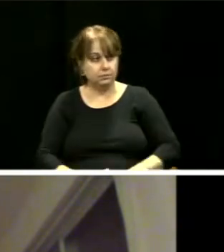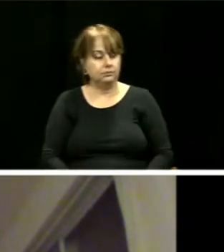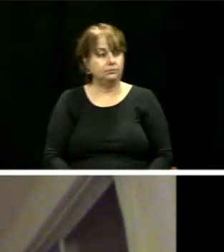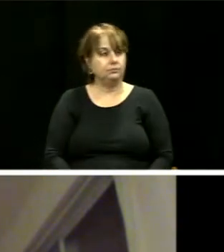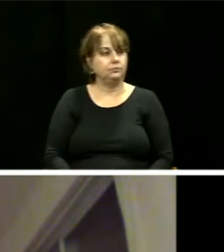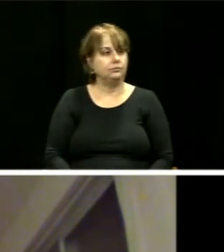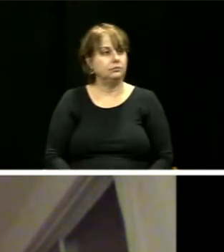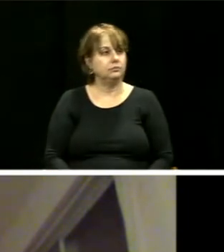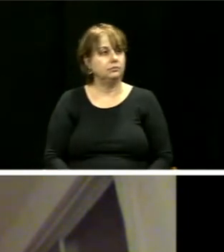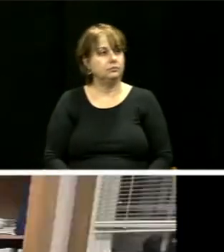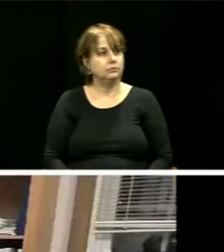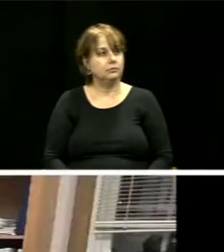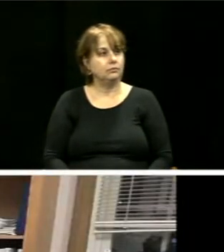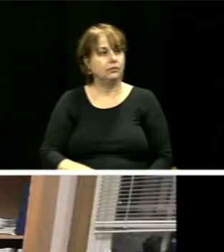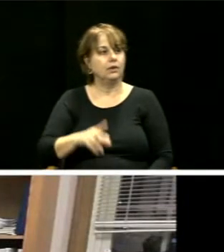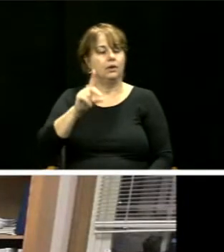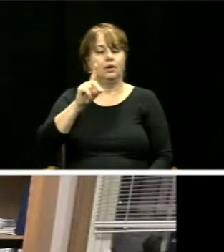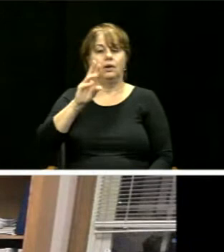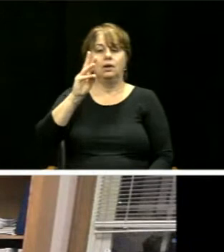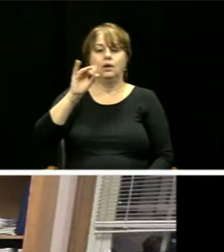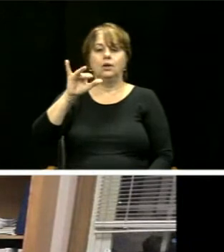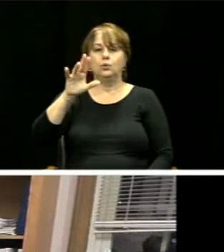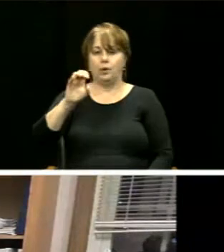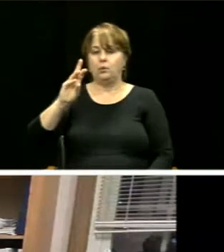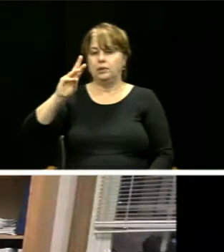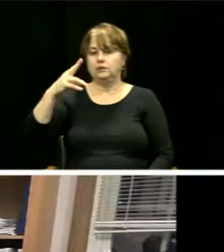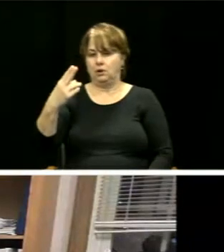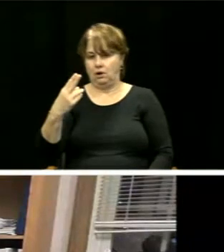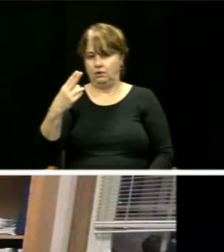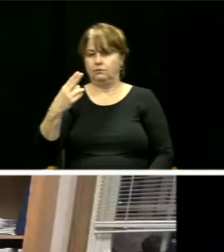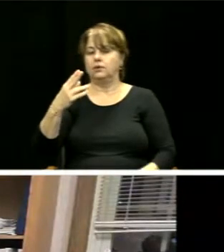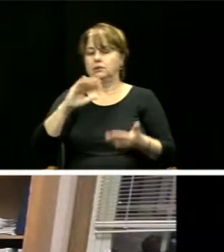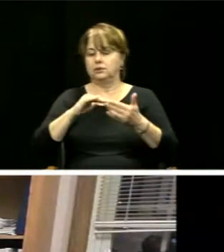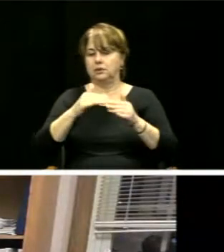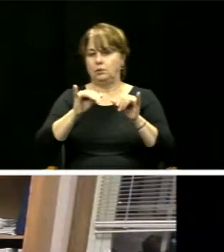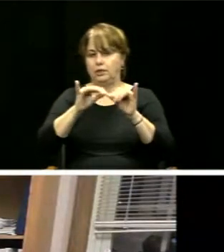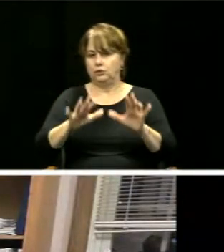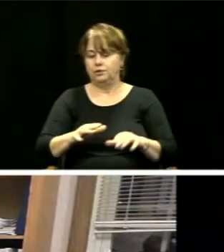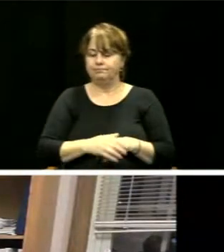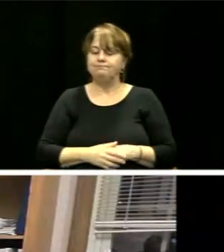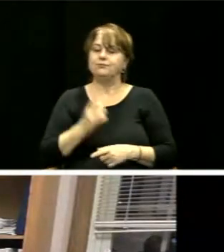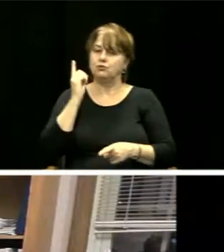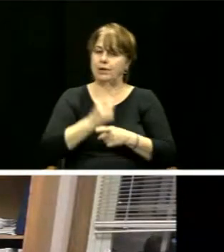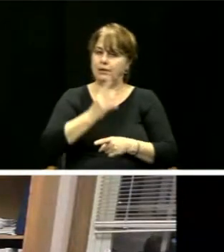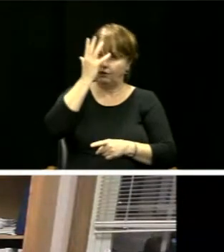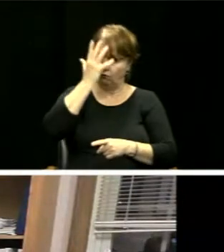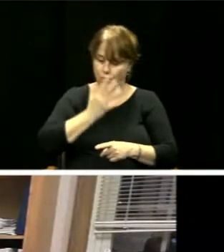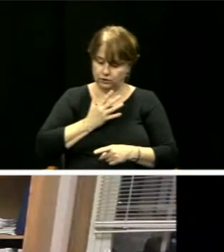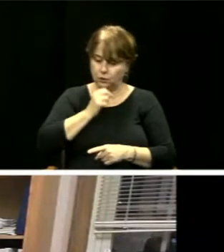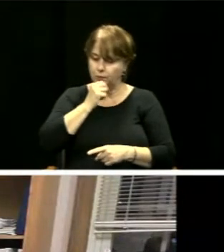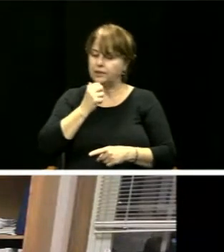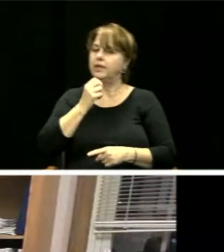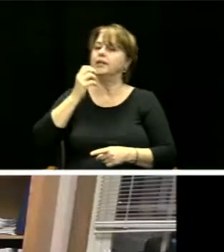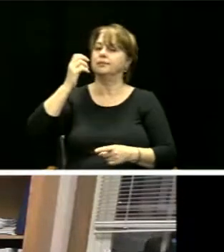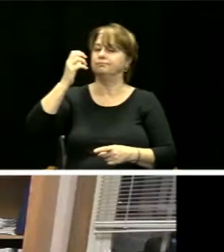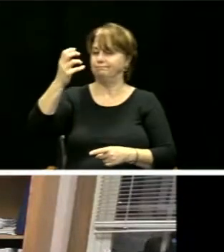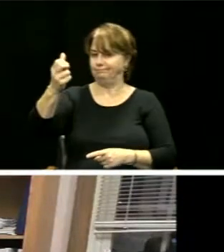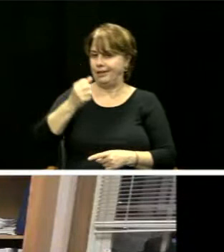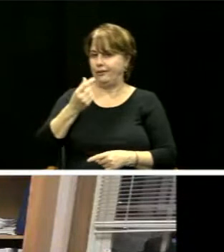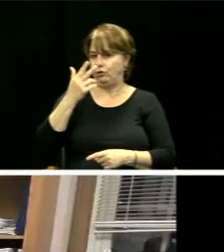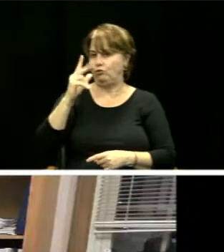Dwayne Martin, West Hartford Town Engineer. Yes, so unfortunately we didn't get the grant, Terry. The reasoning behind that